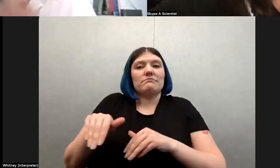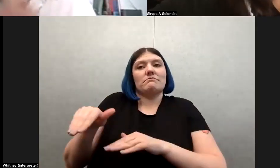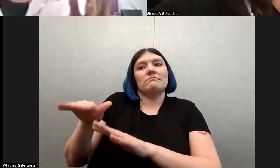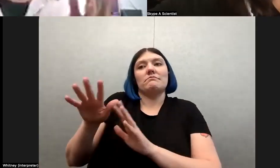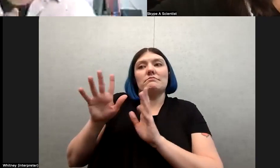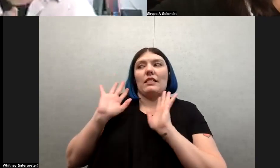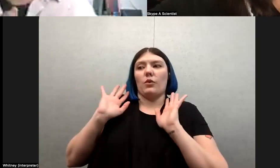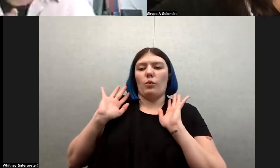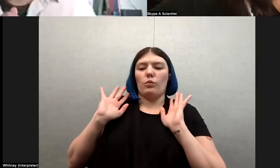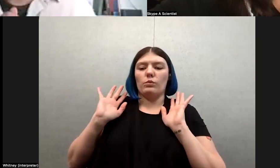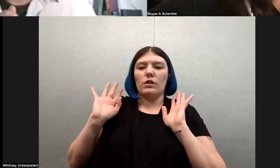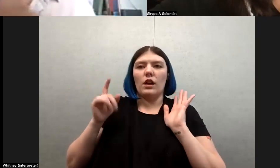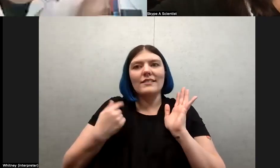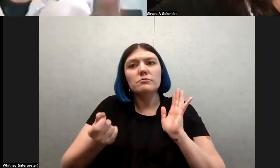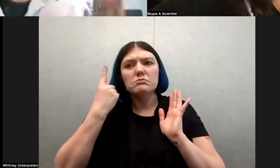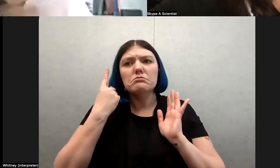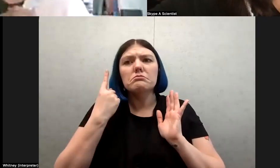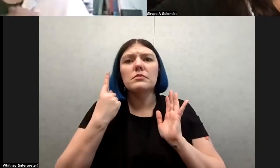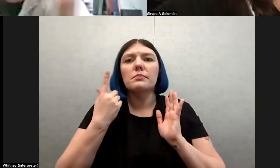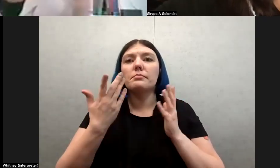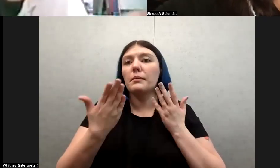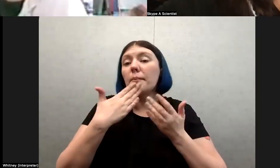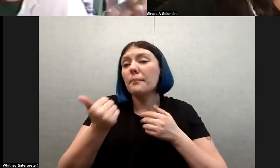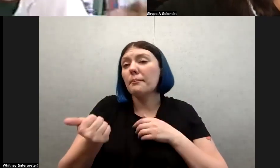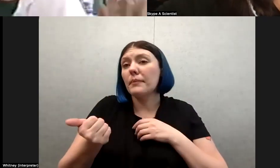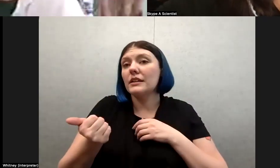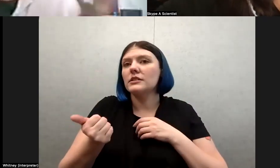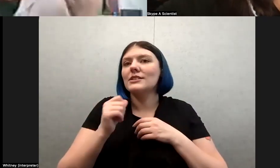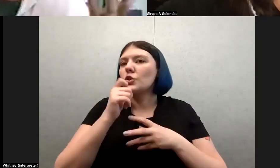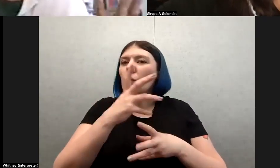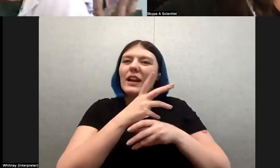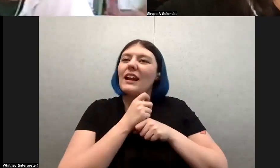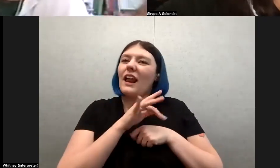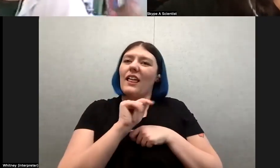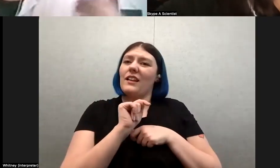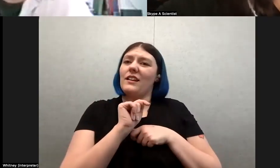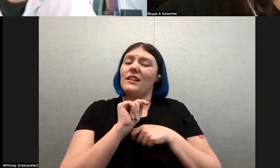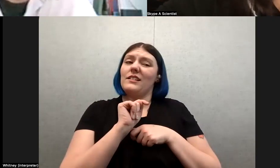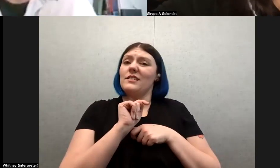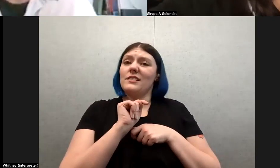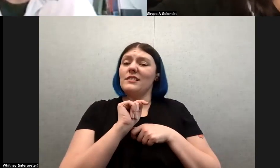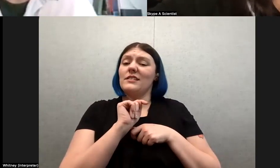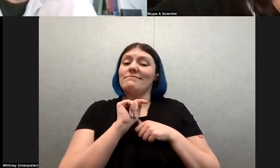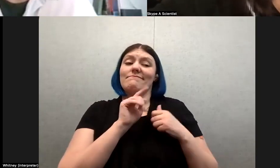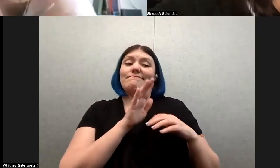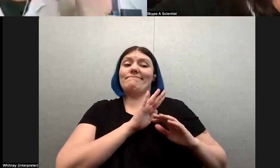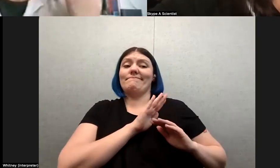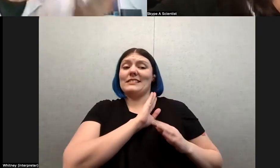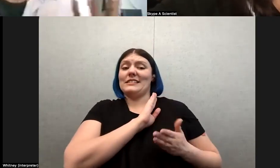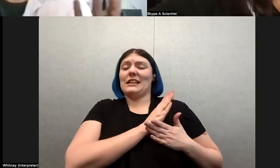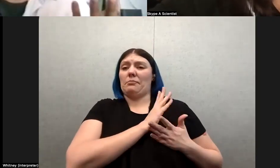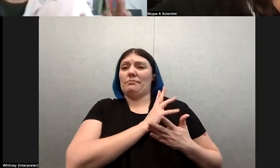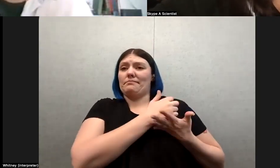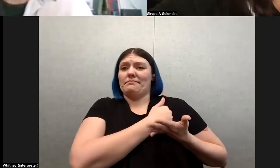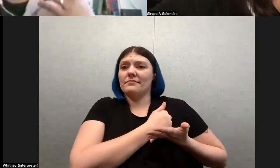I understand. So maybe the best thing to do is just to not get these types of pets in the first place. And